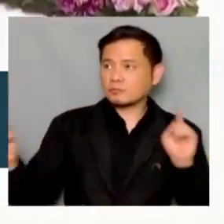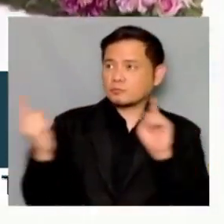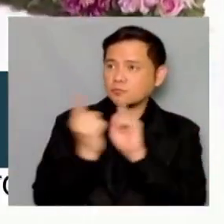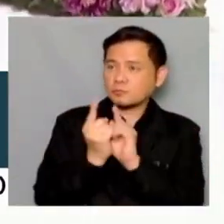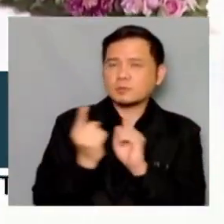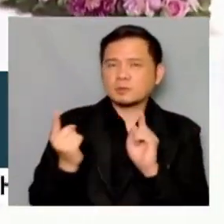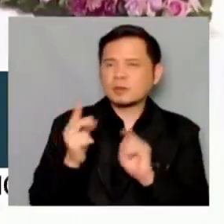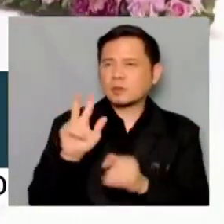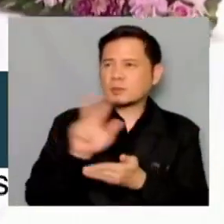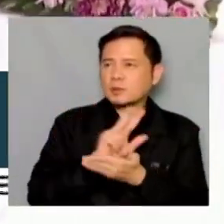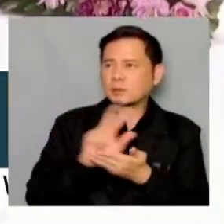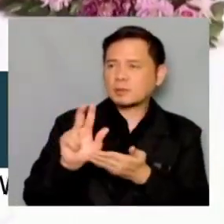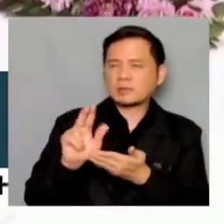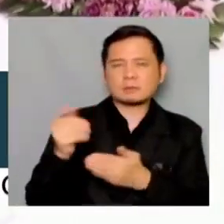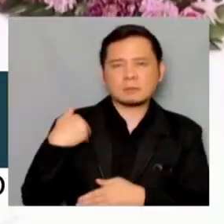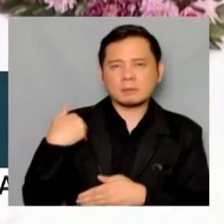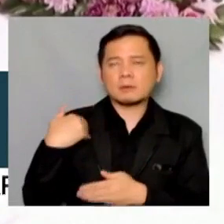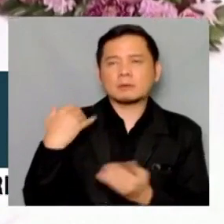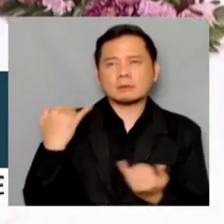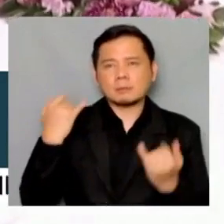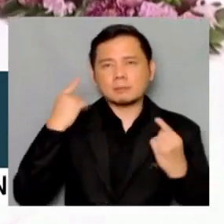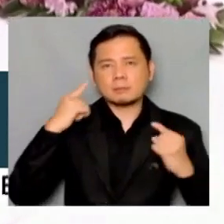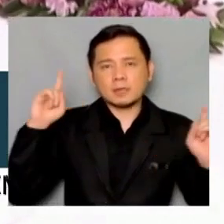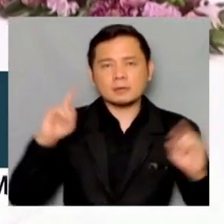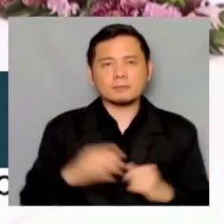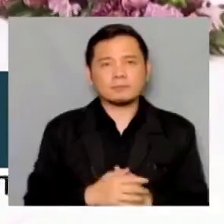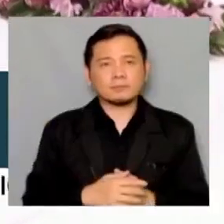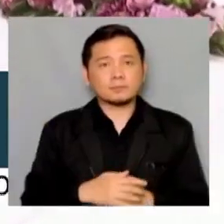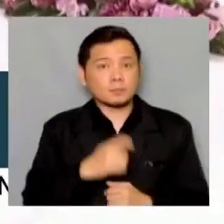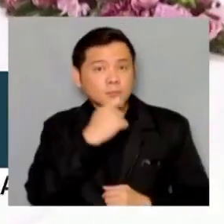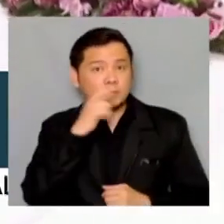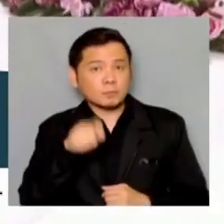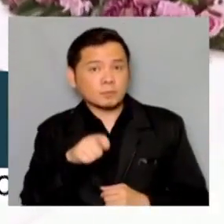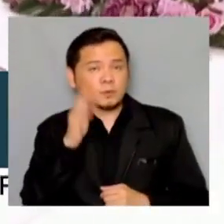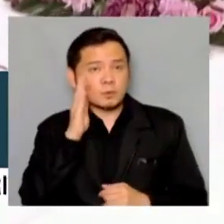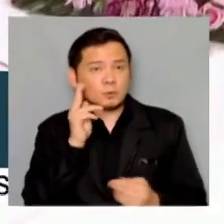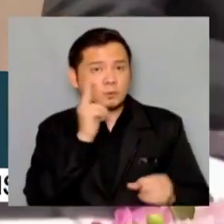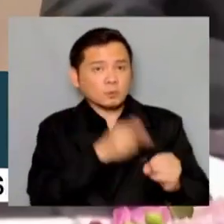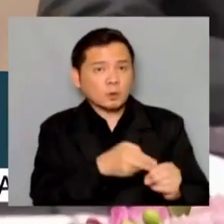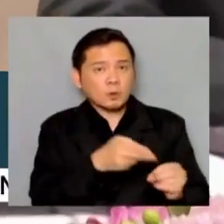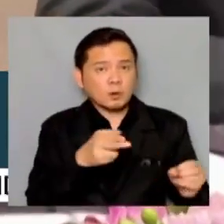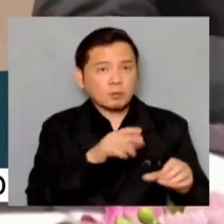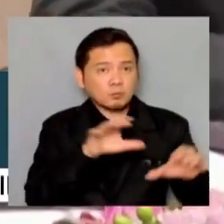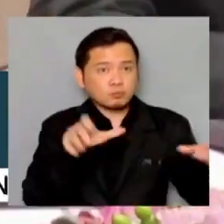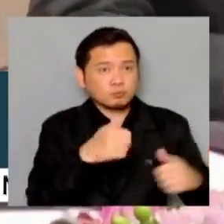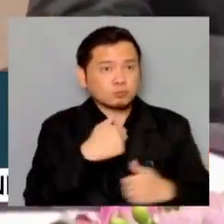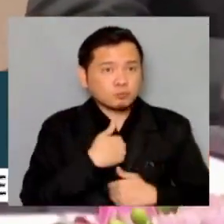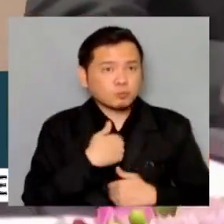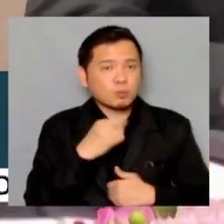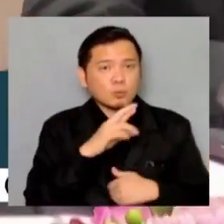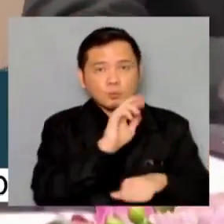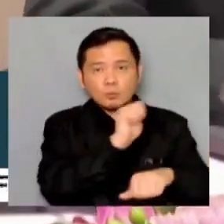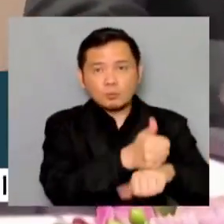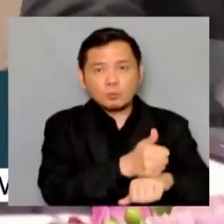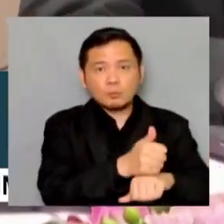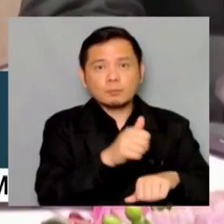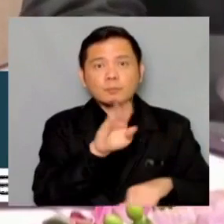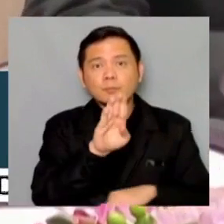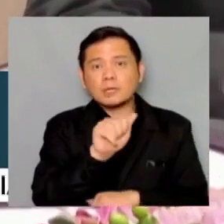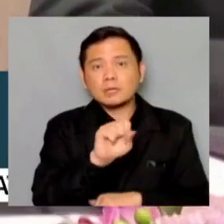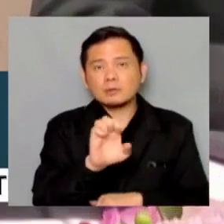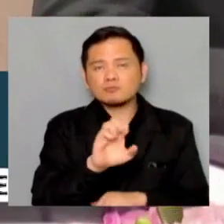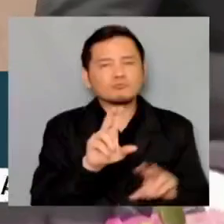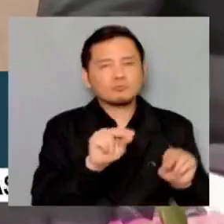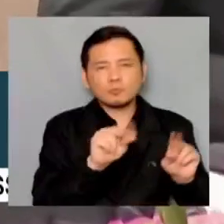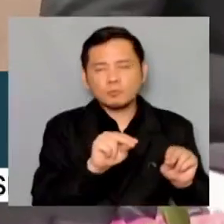Ukraine says it would not join military alliances or host military bases, but proposed its security would be guaranteed by similar terms to